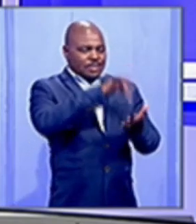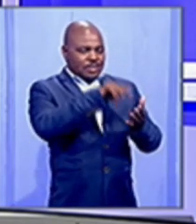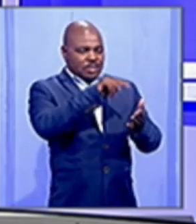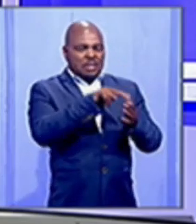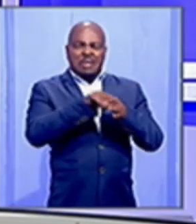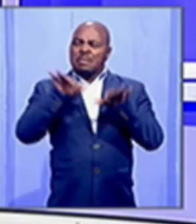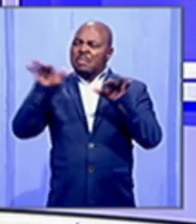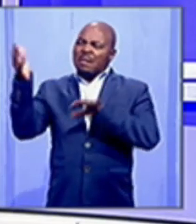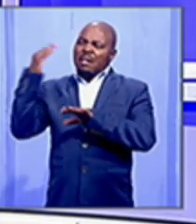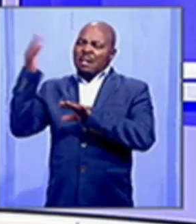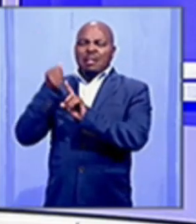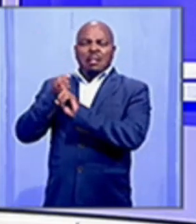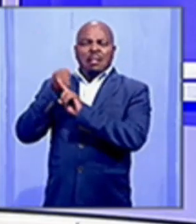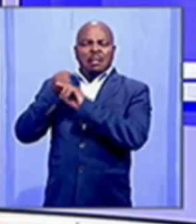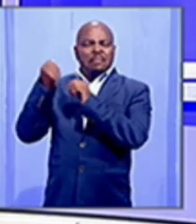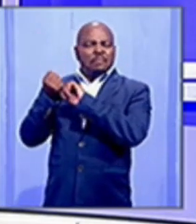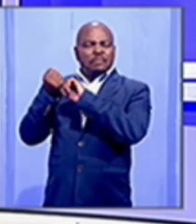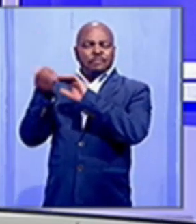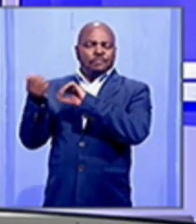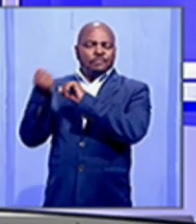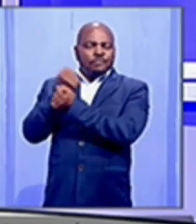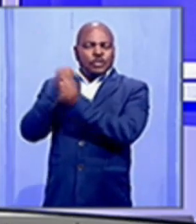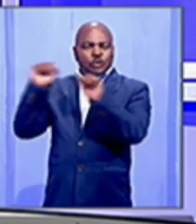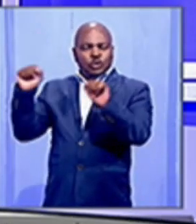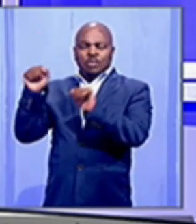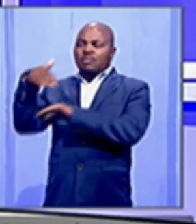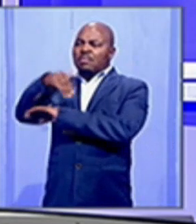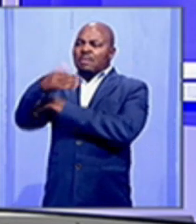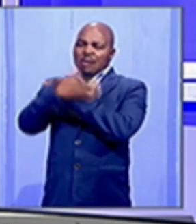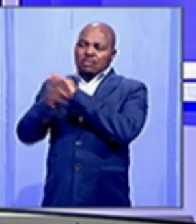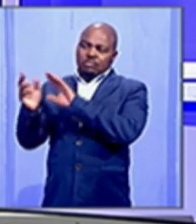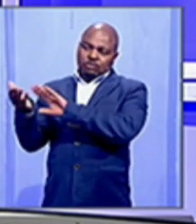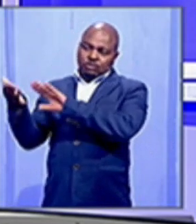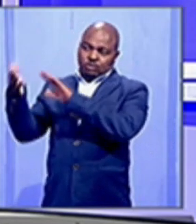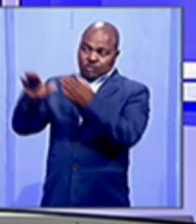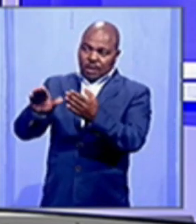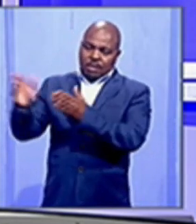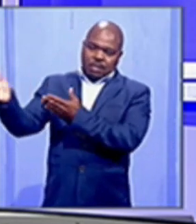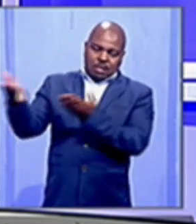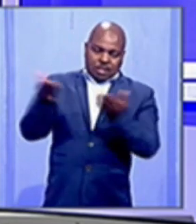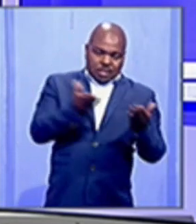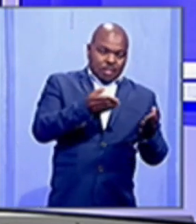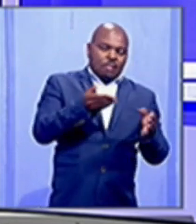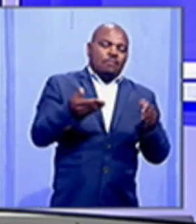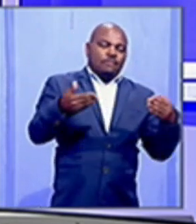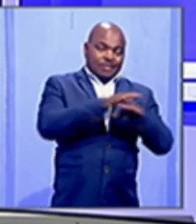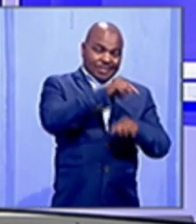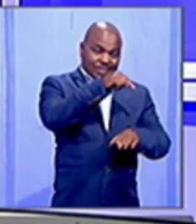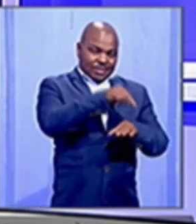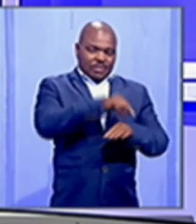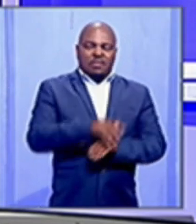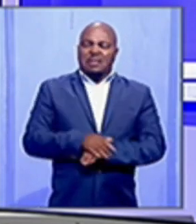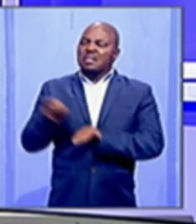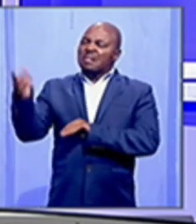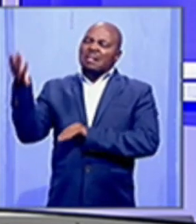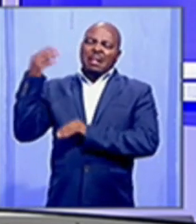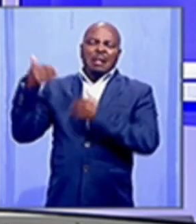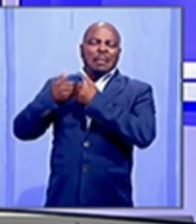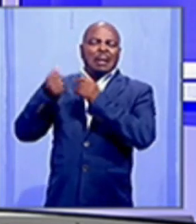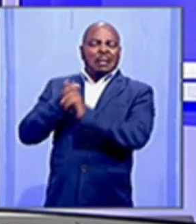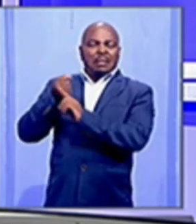boloka masaledi a balwela kgololosego bao ba tlhokafaletseng kwa dinageng tsa kwa ntle ka nako ya tlhaolele. O buile seno ka nako ya